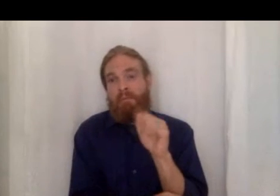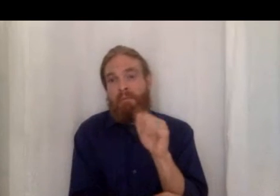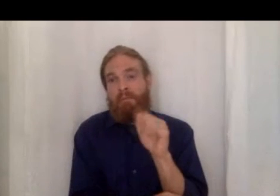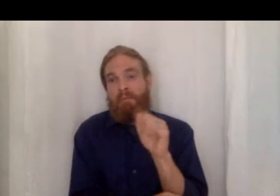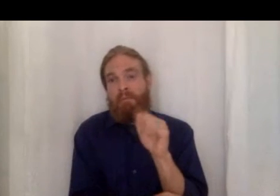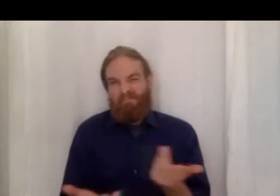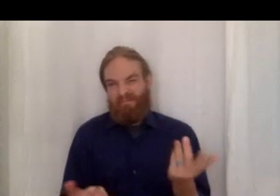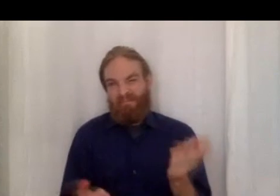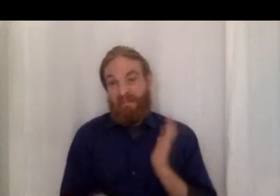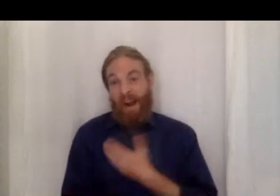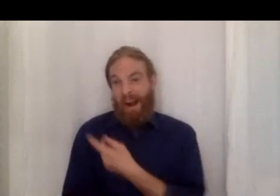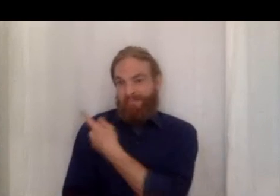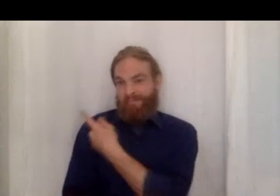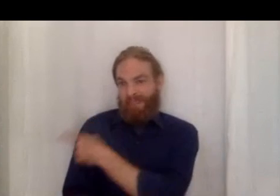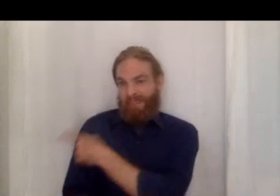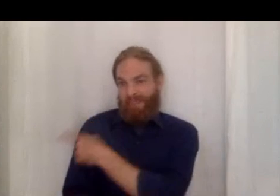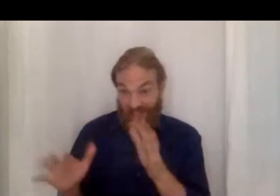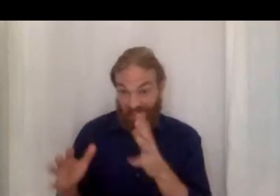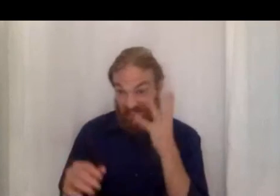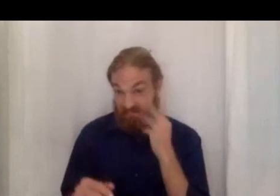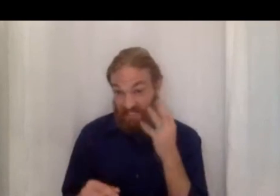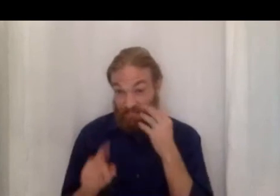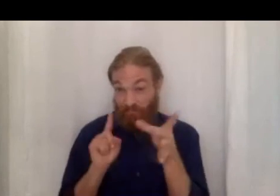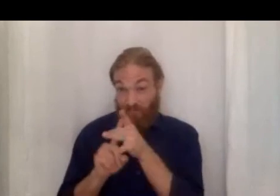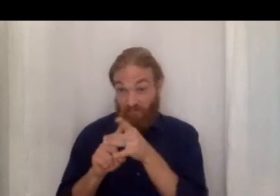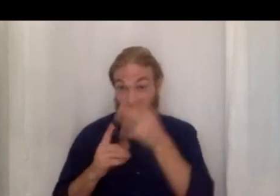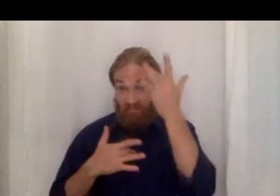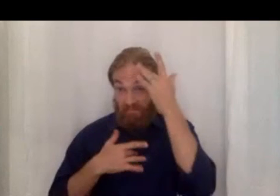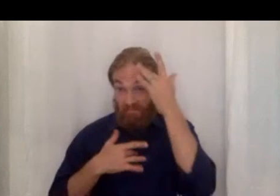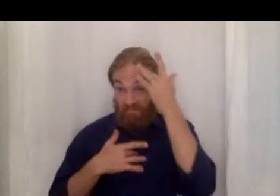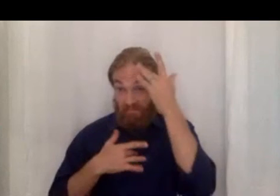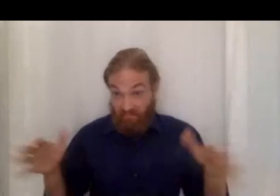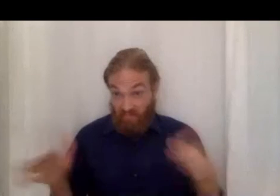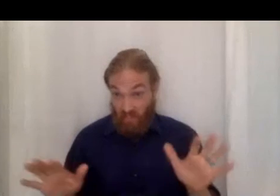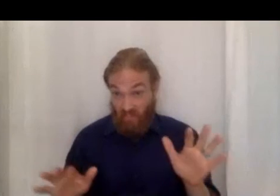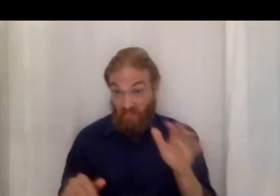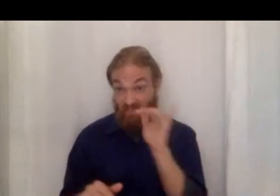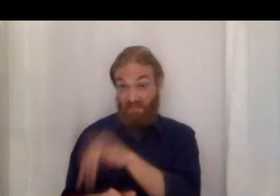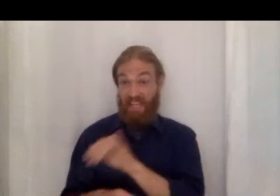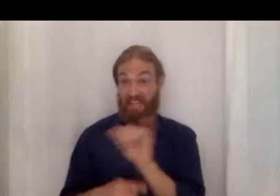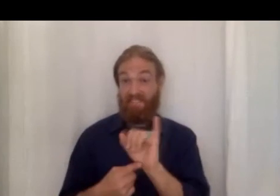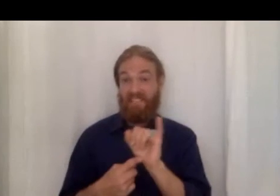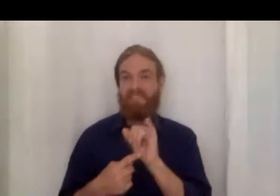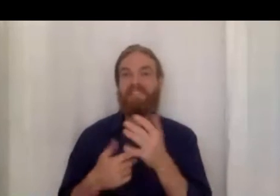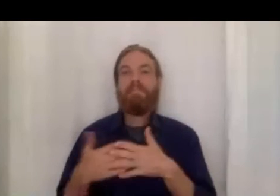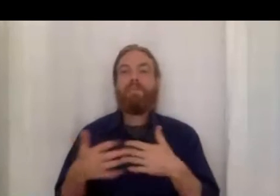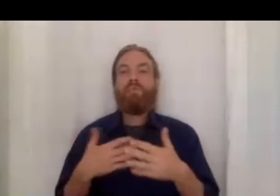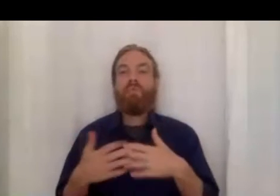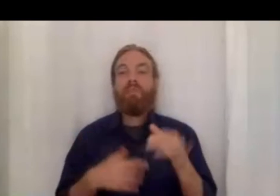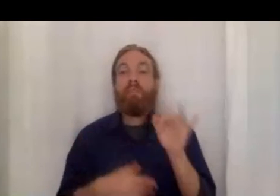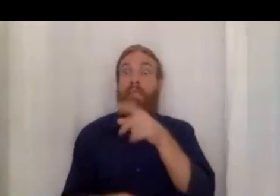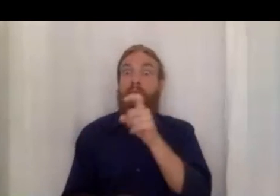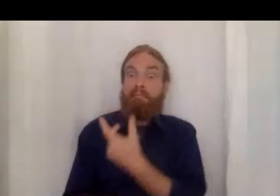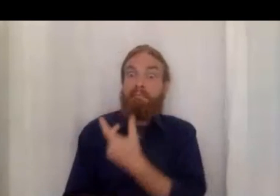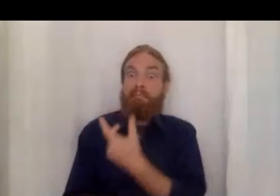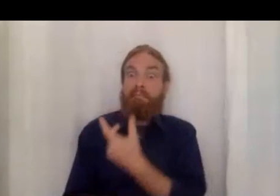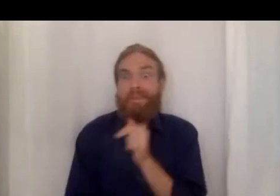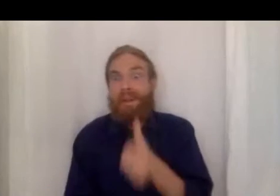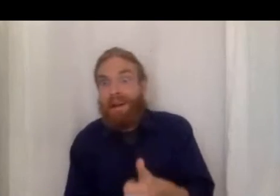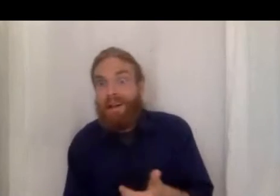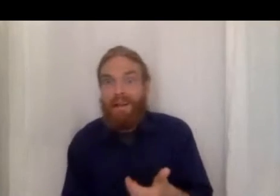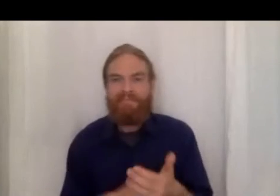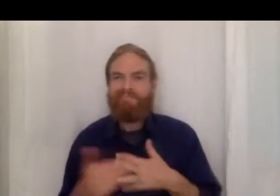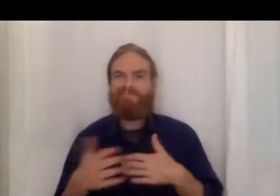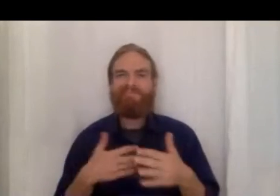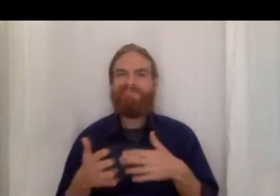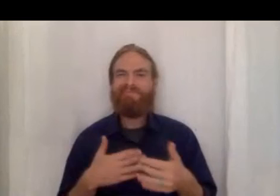the recommendation if that person still needs a vaccine or not. The current recommendation is even after you have been